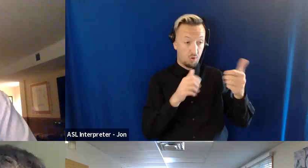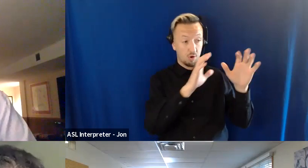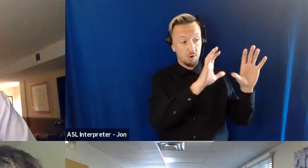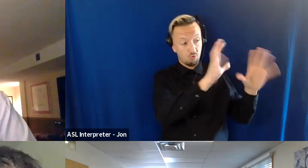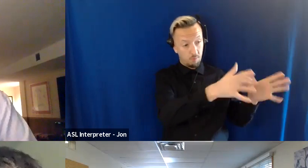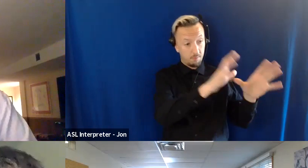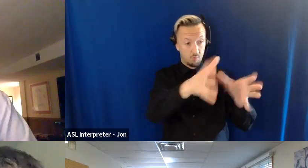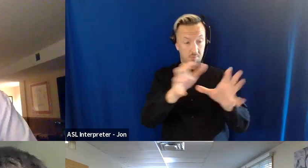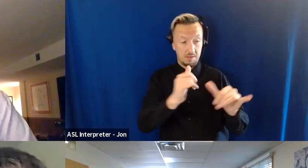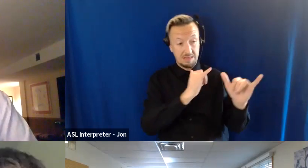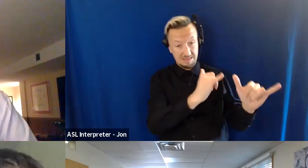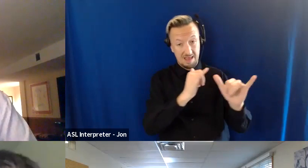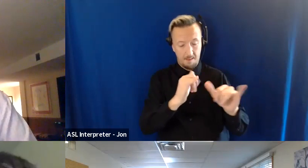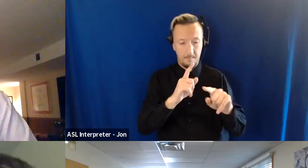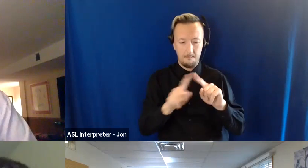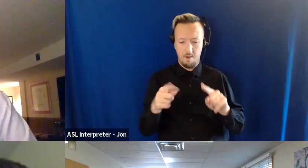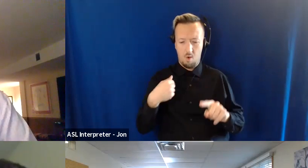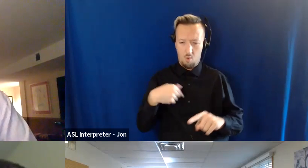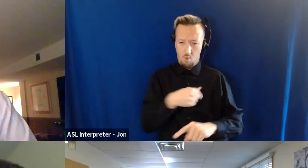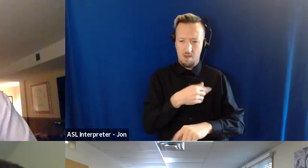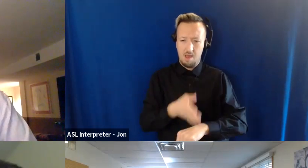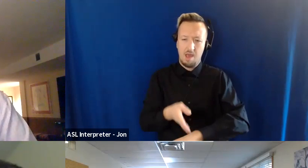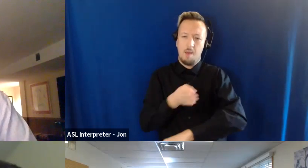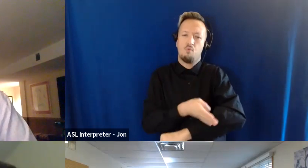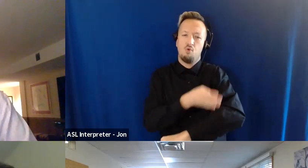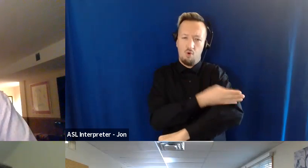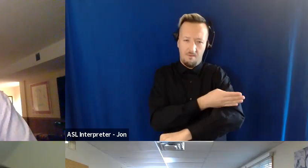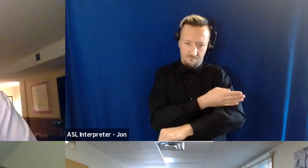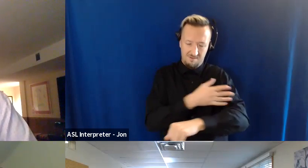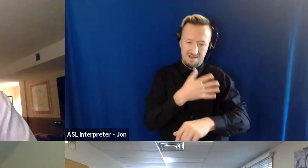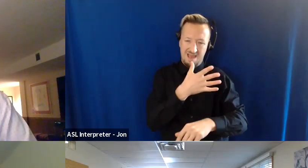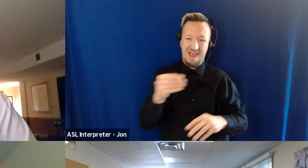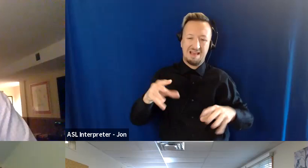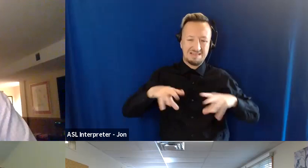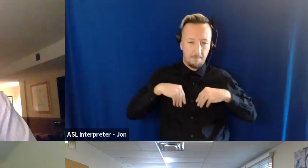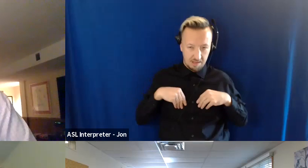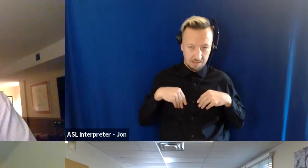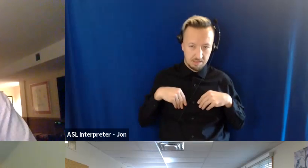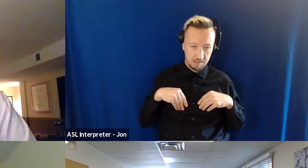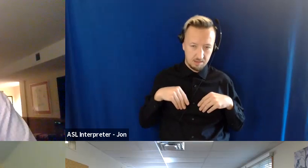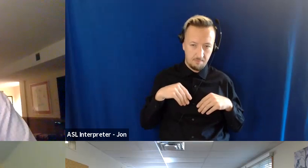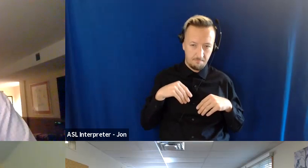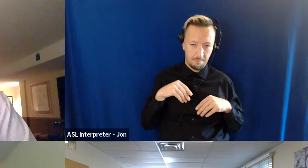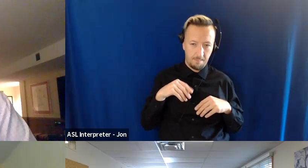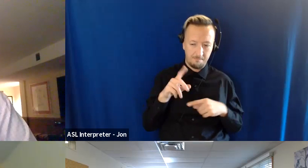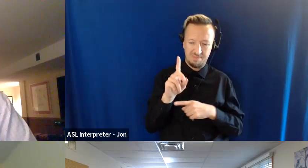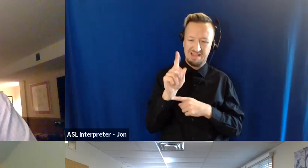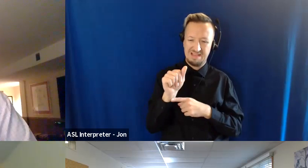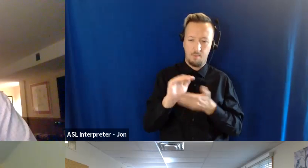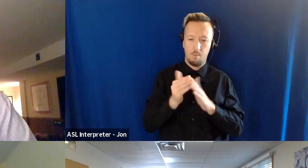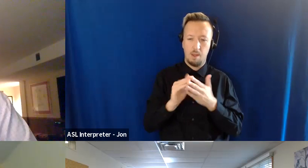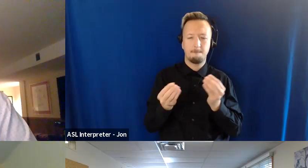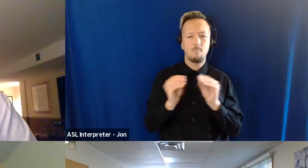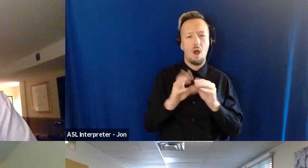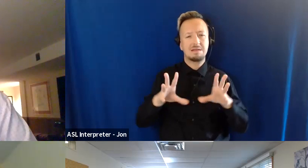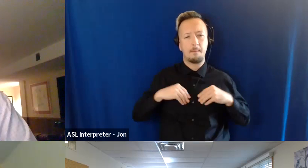we have improved on those problems regarding accessibility and acceptance in the disabled community,